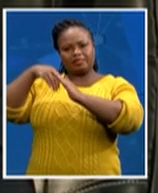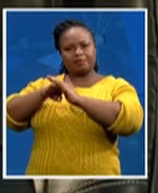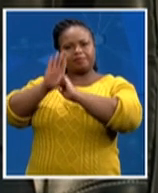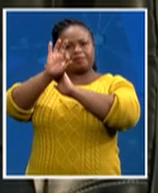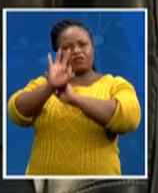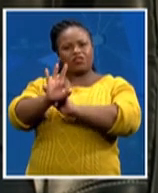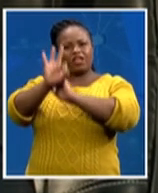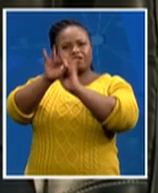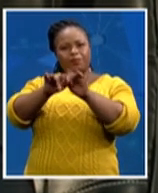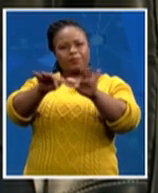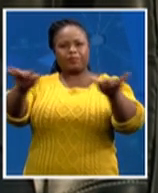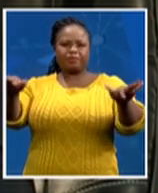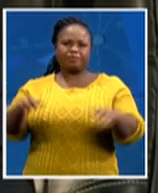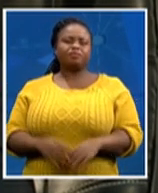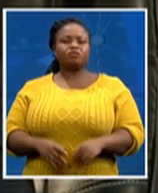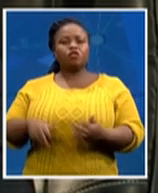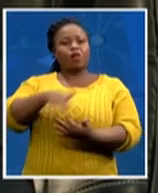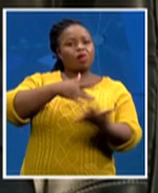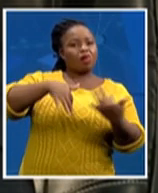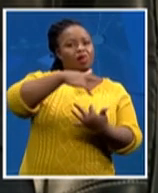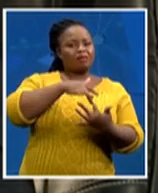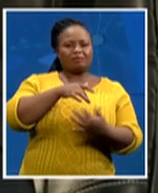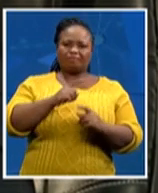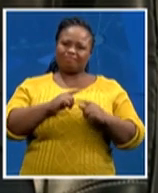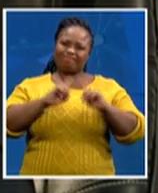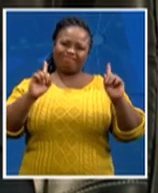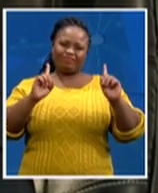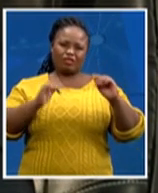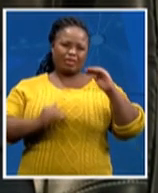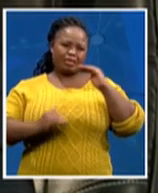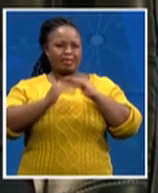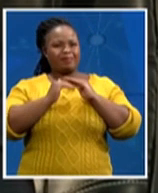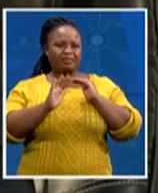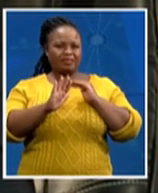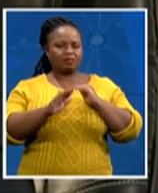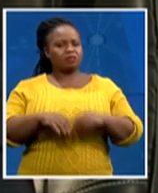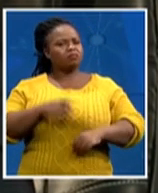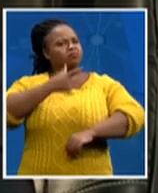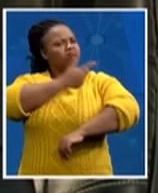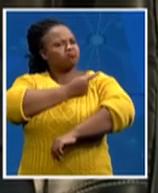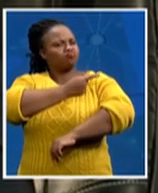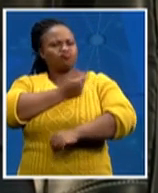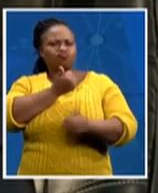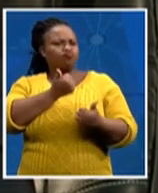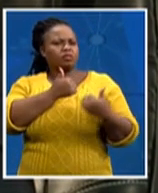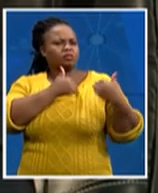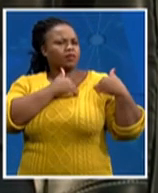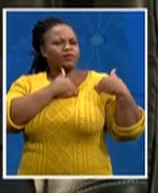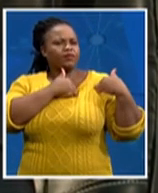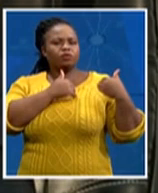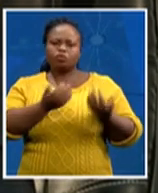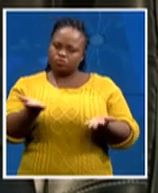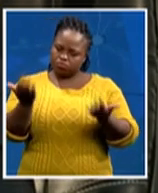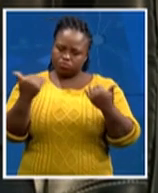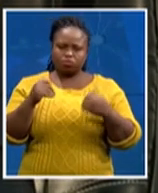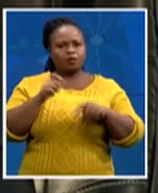movements. The vaccine is safe, and therefore we call on all people to register,